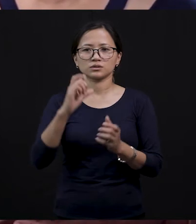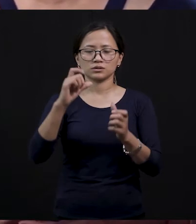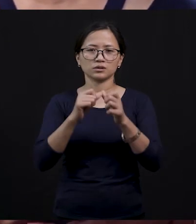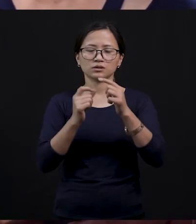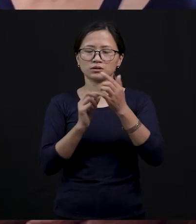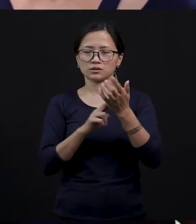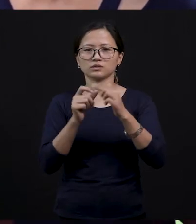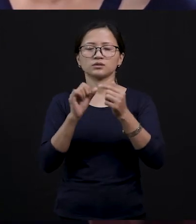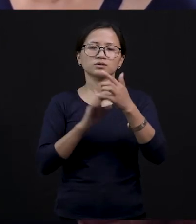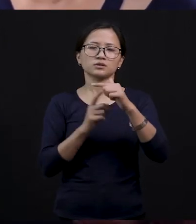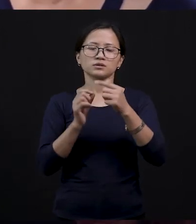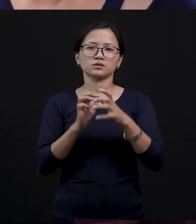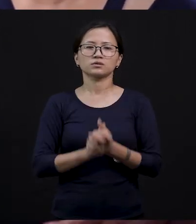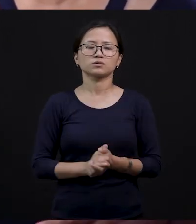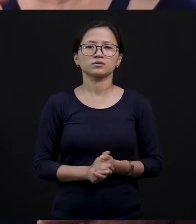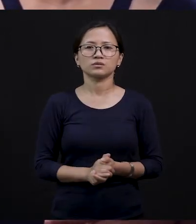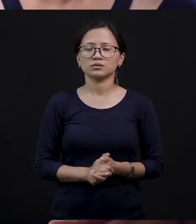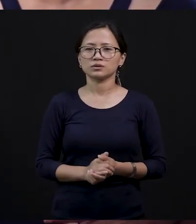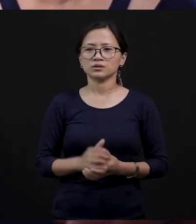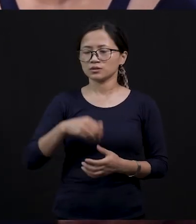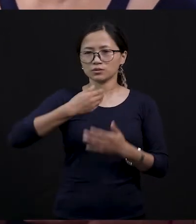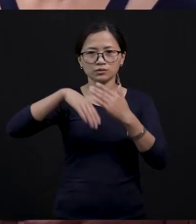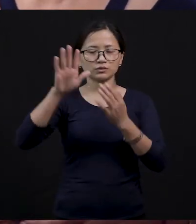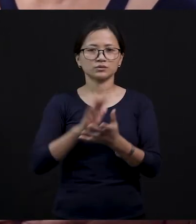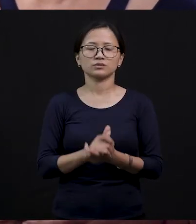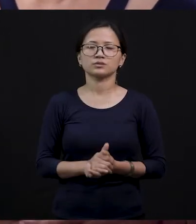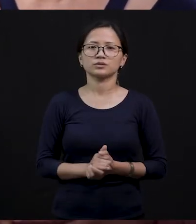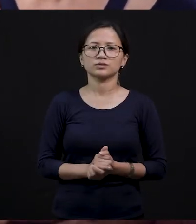selection is done, those candidates are going to go to the